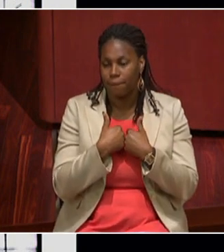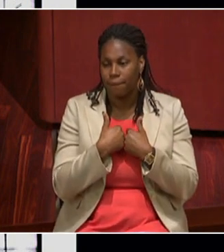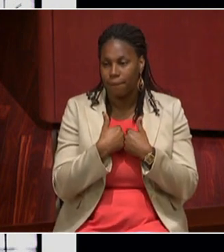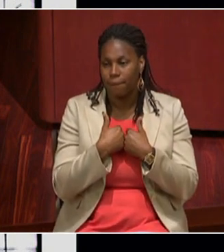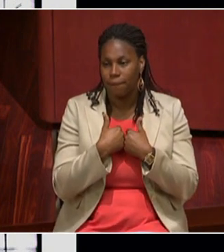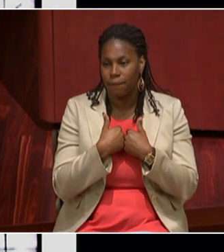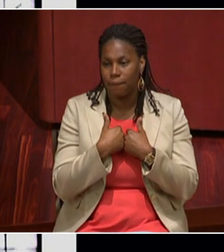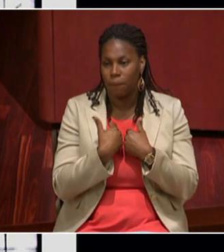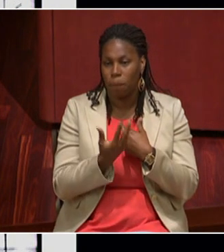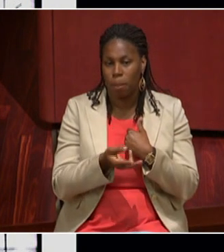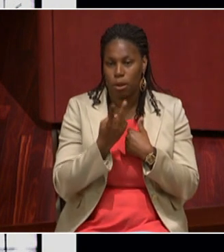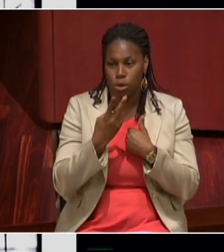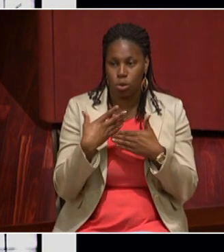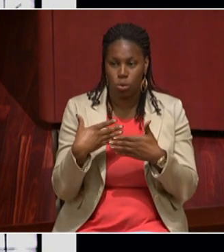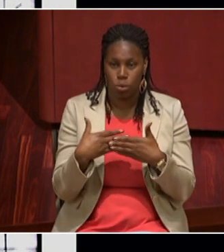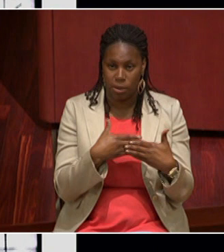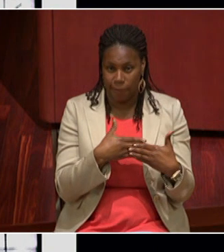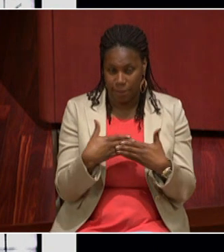2 infants.